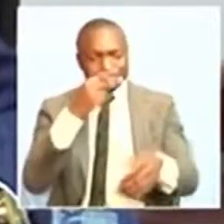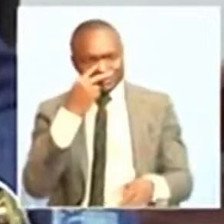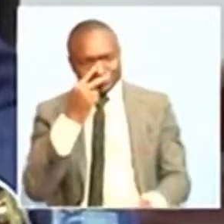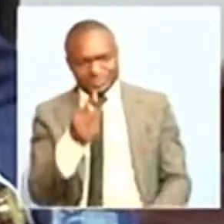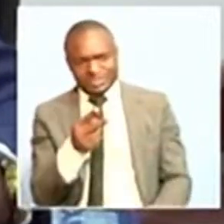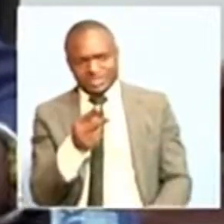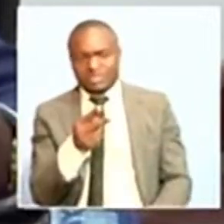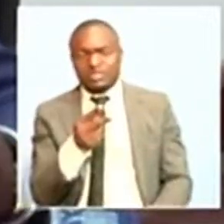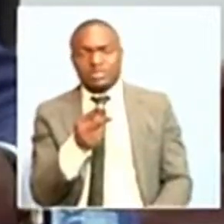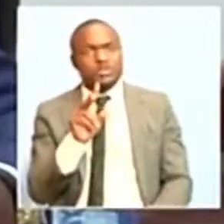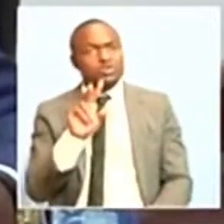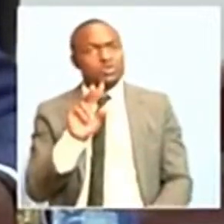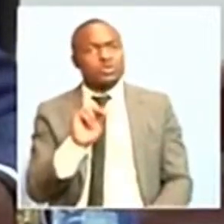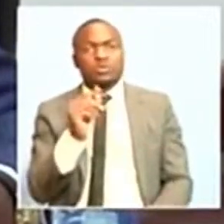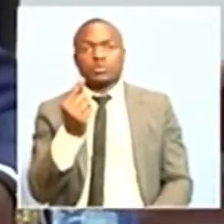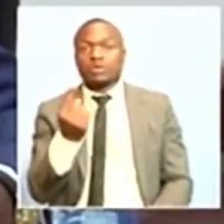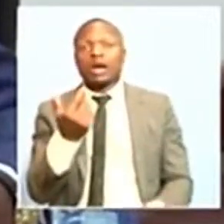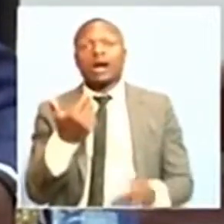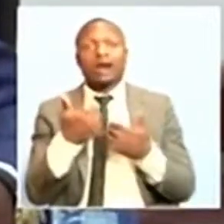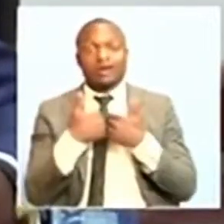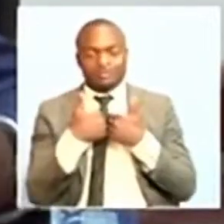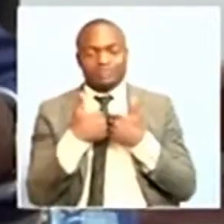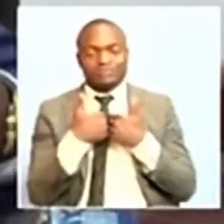them have got